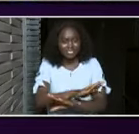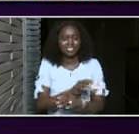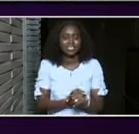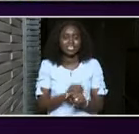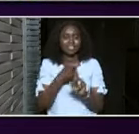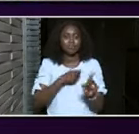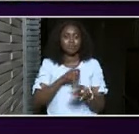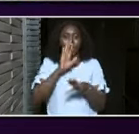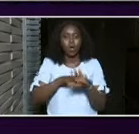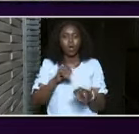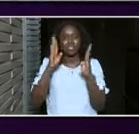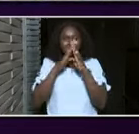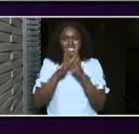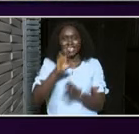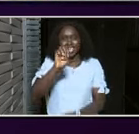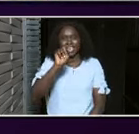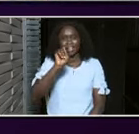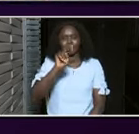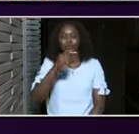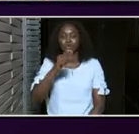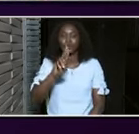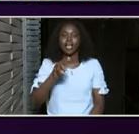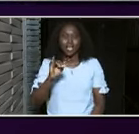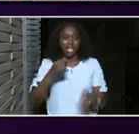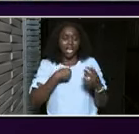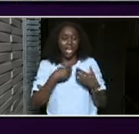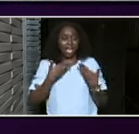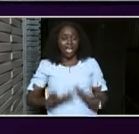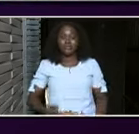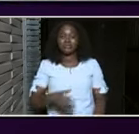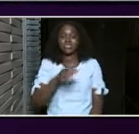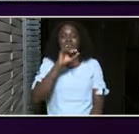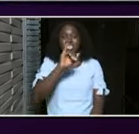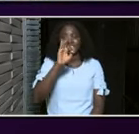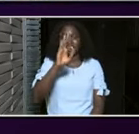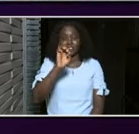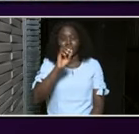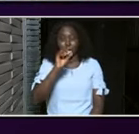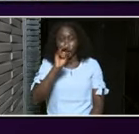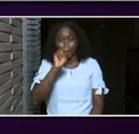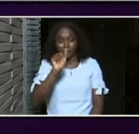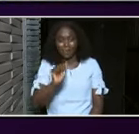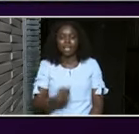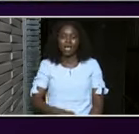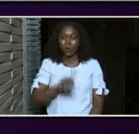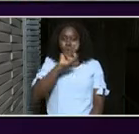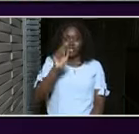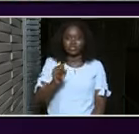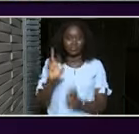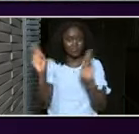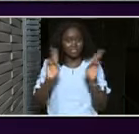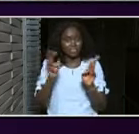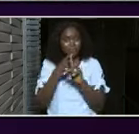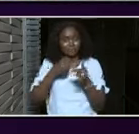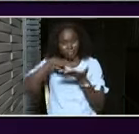city, Enugu. I am a former Ajumumi, and questions are quite ready from the students. They've